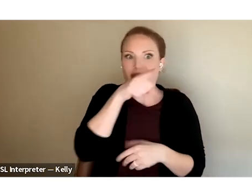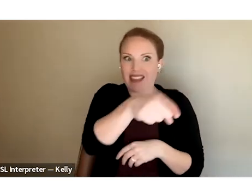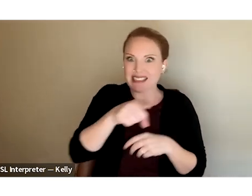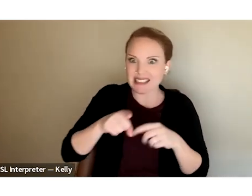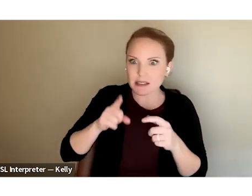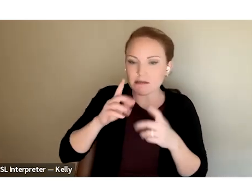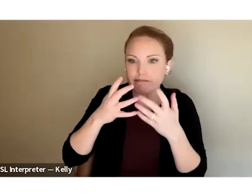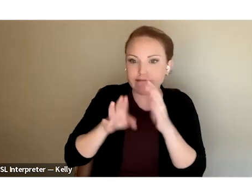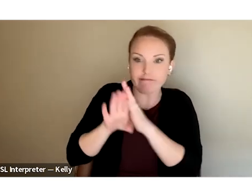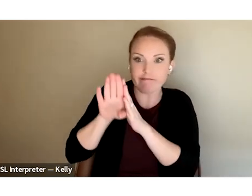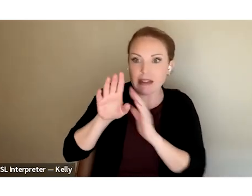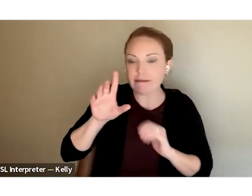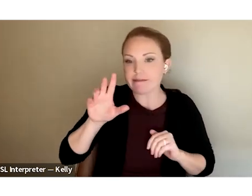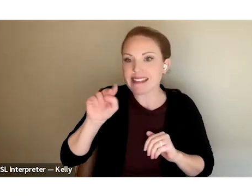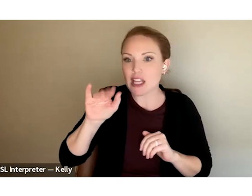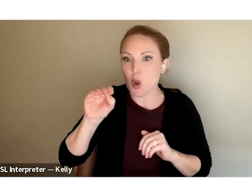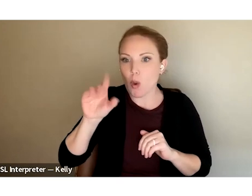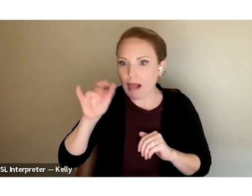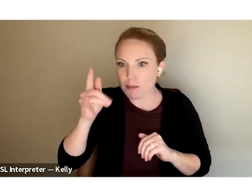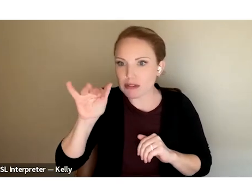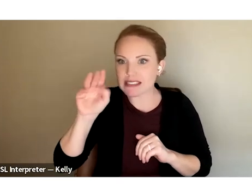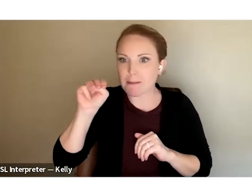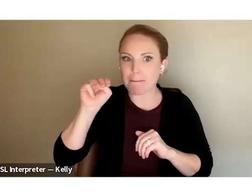There was a